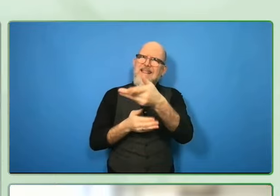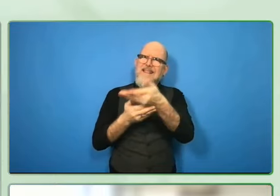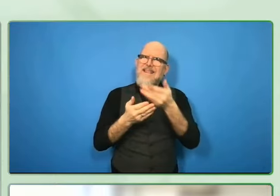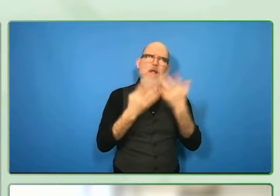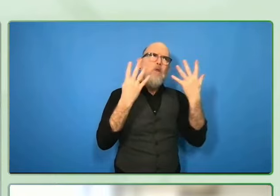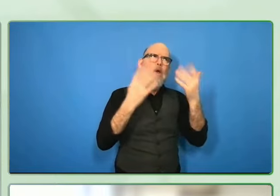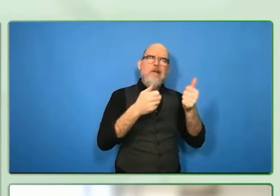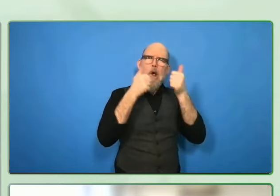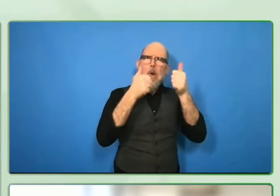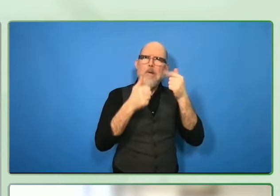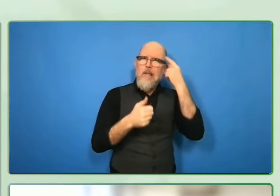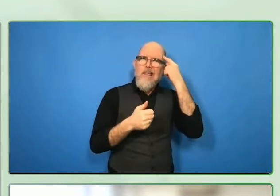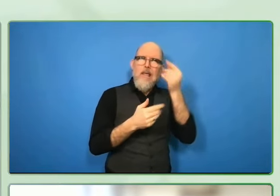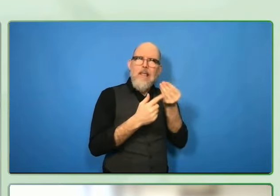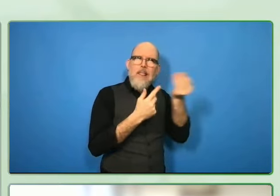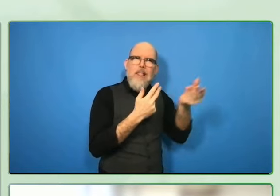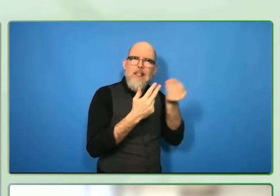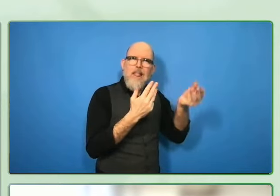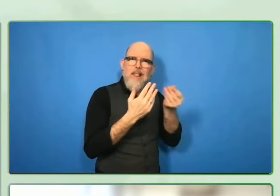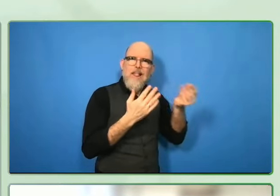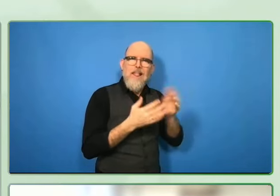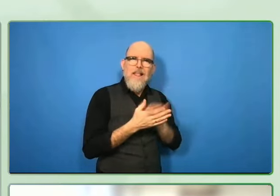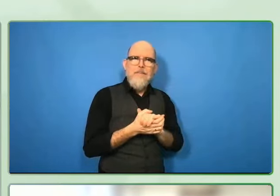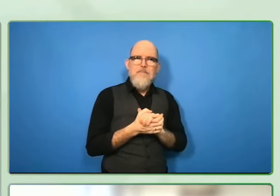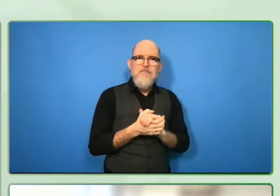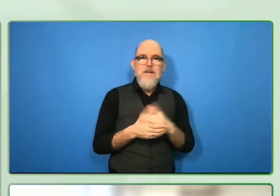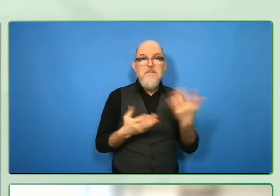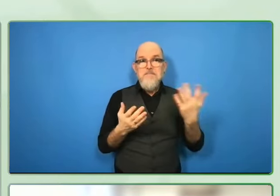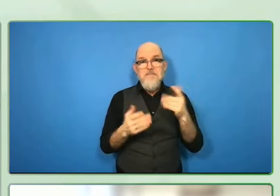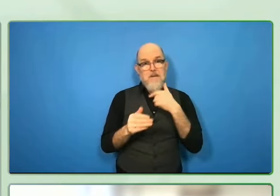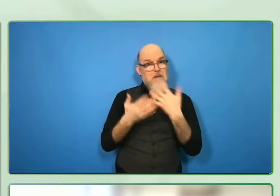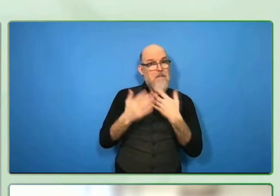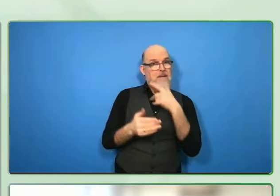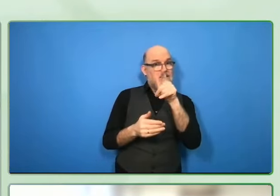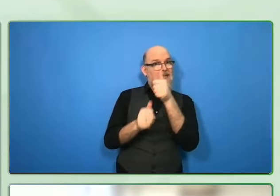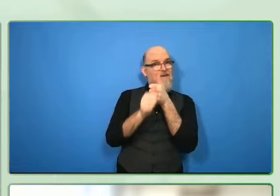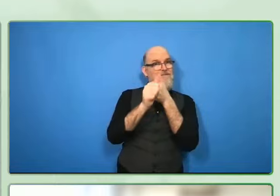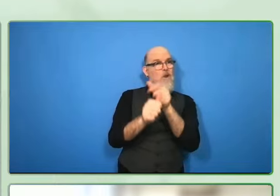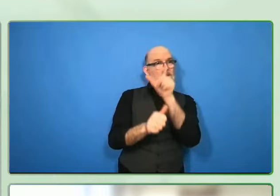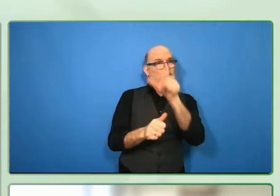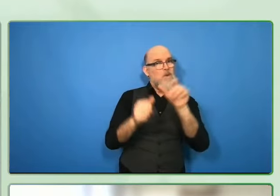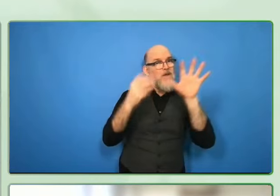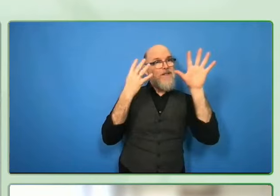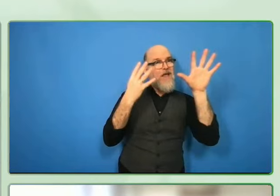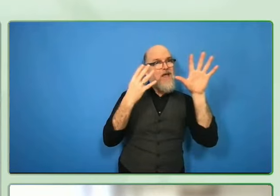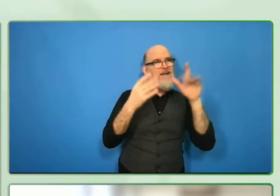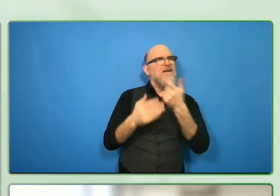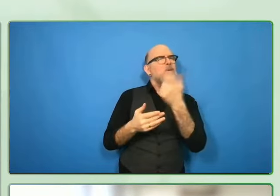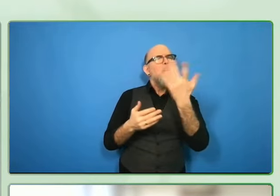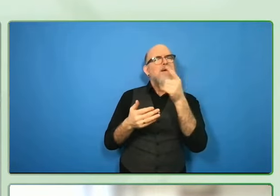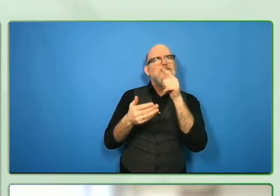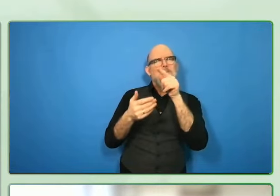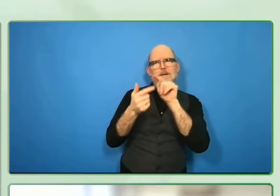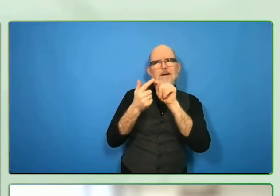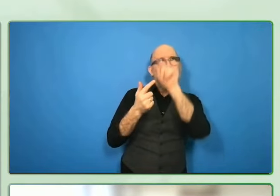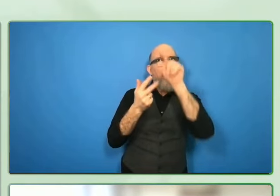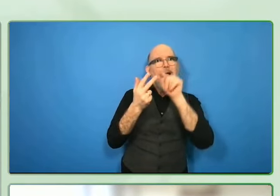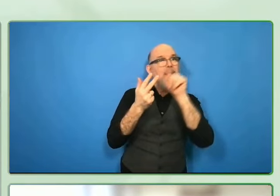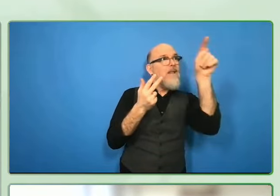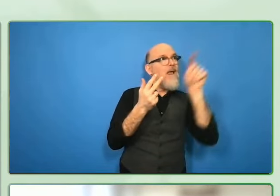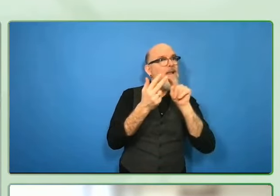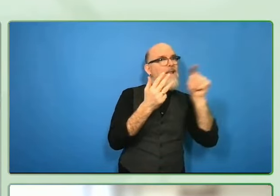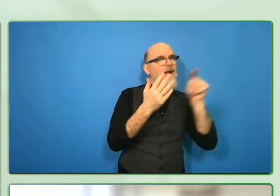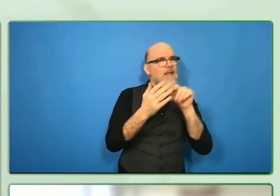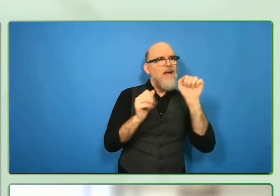C-suite right up there. Were any of those tips of particular use to you? And you're supposed to say yes. Yes?